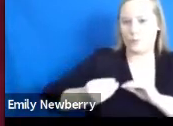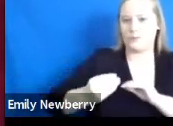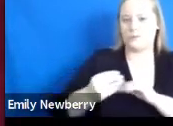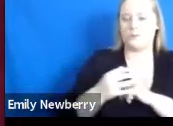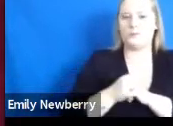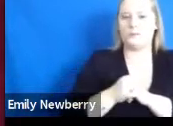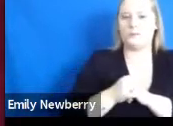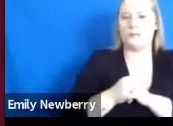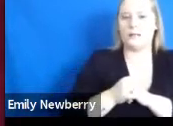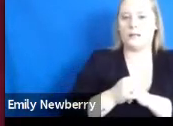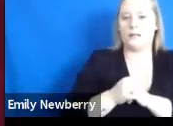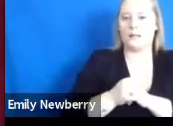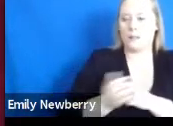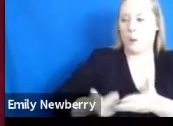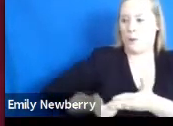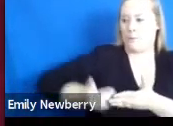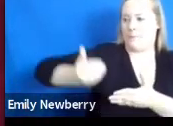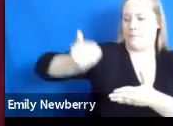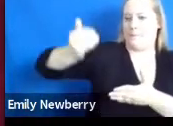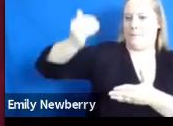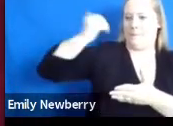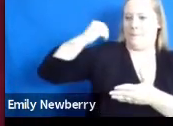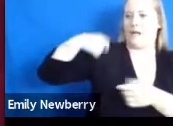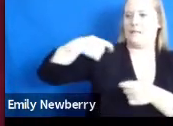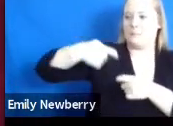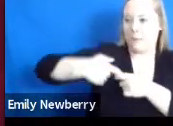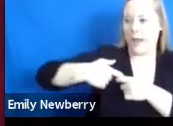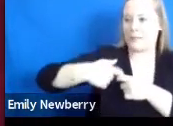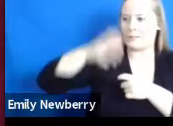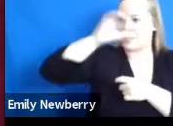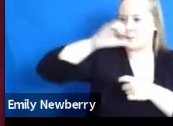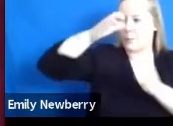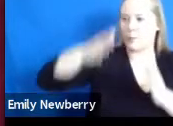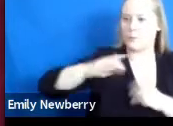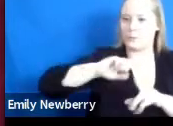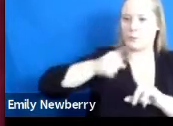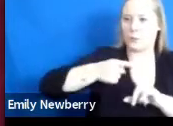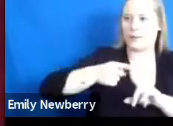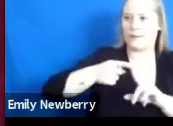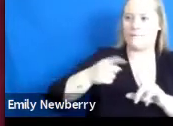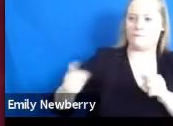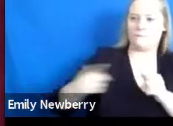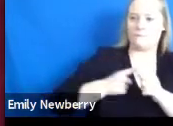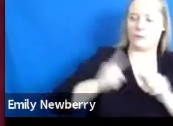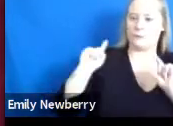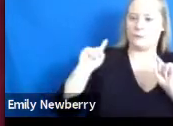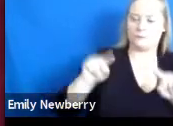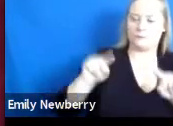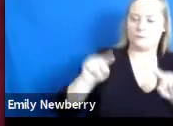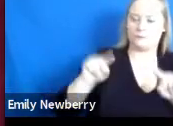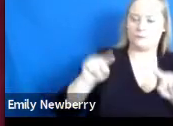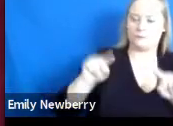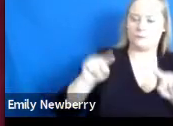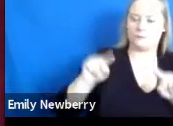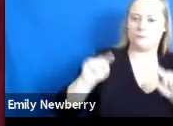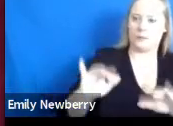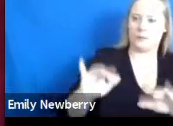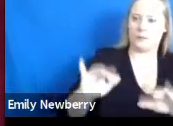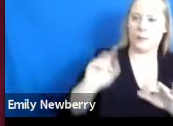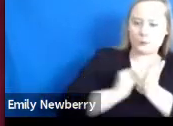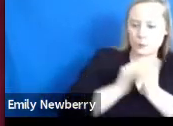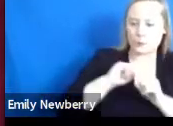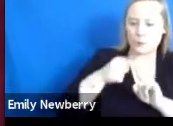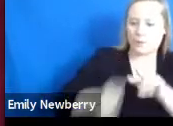into the old French and Spanish explorers that first came to this region, and looking into their journals about when they first came